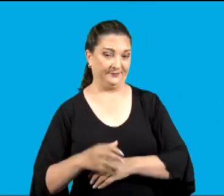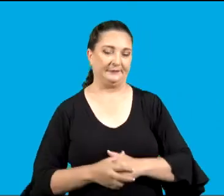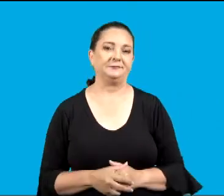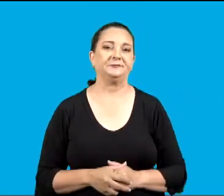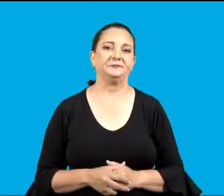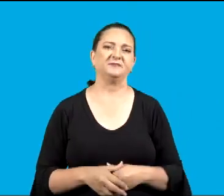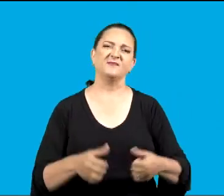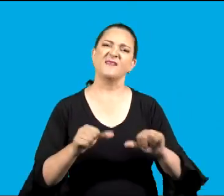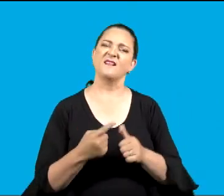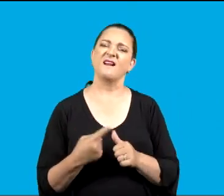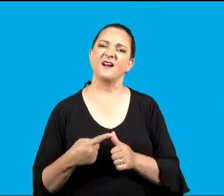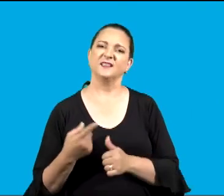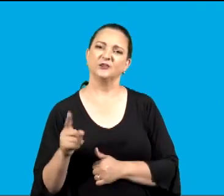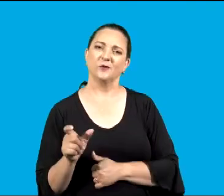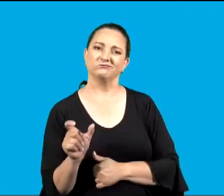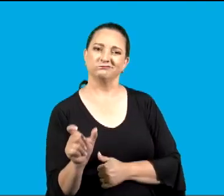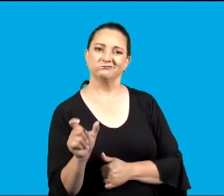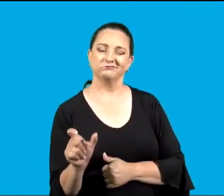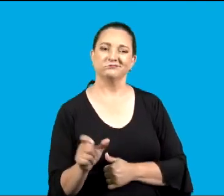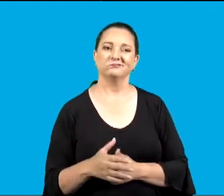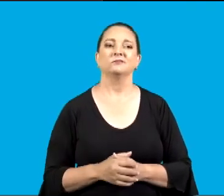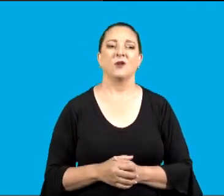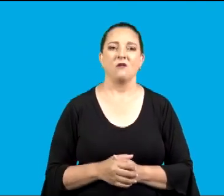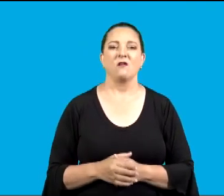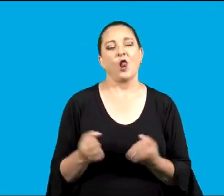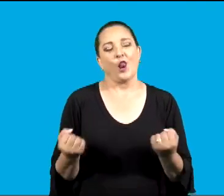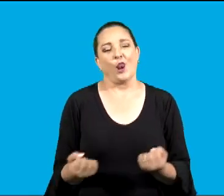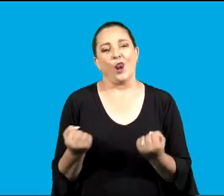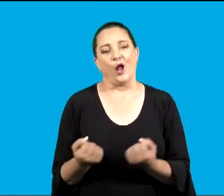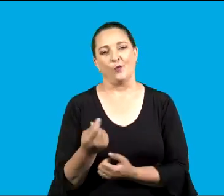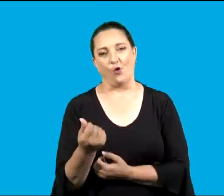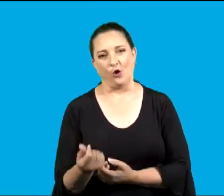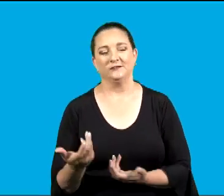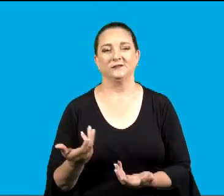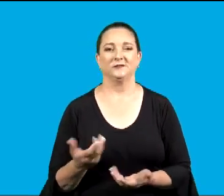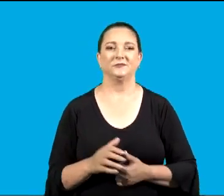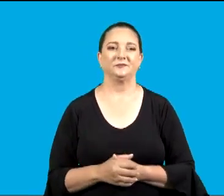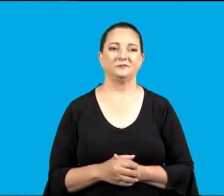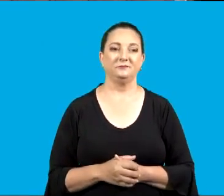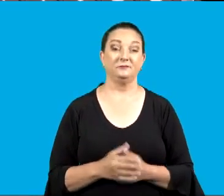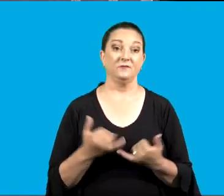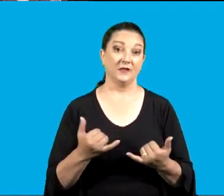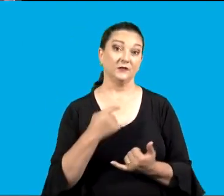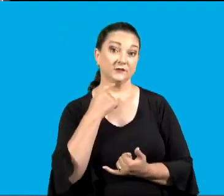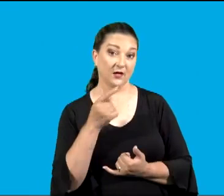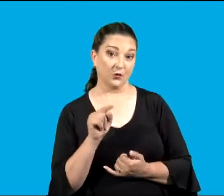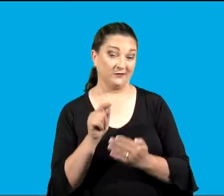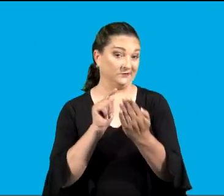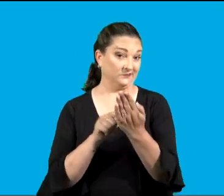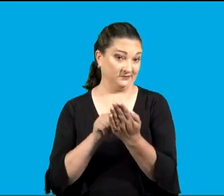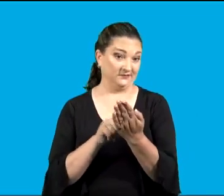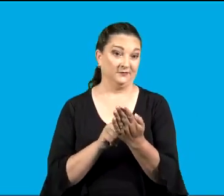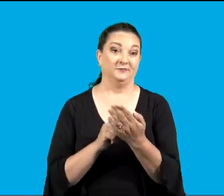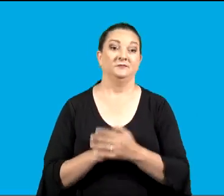647,400. And then that will give us our direct labor cost. So we will now